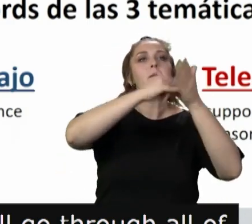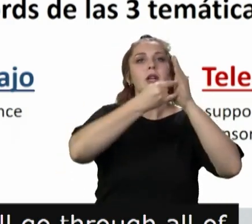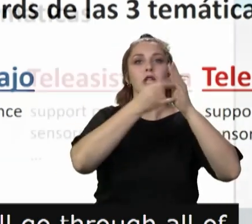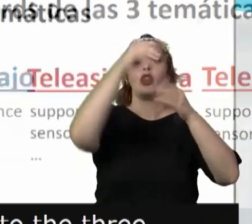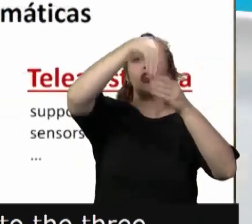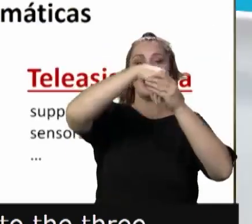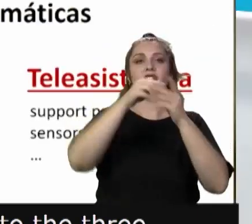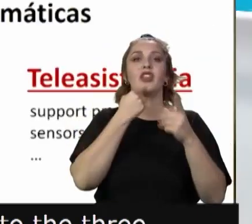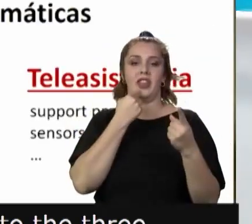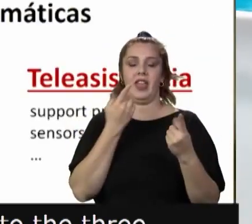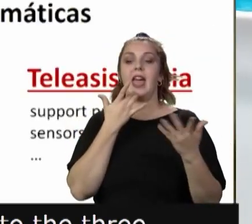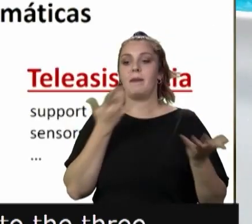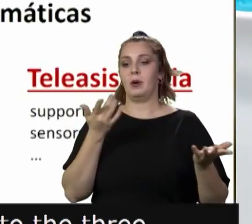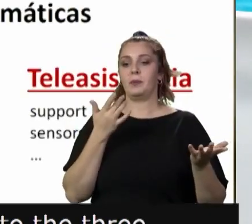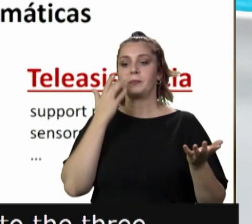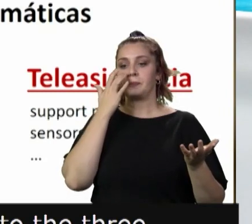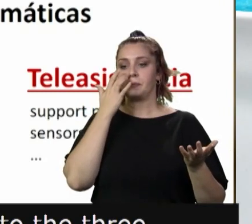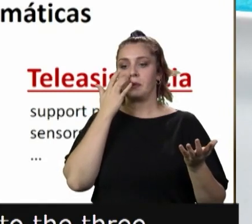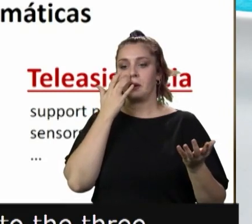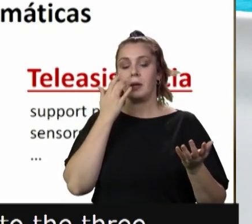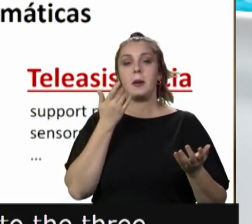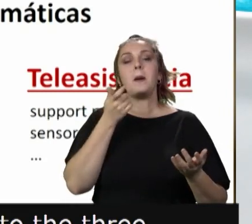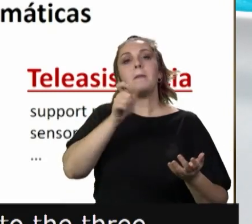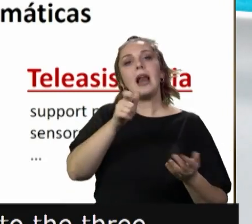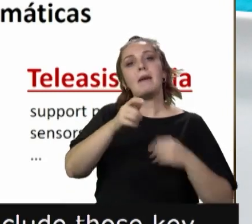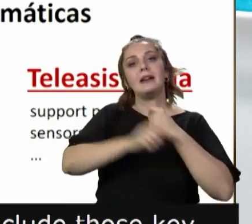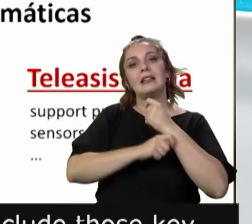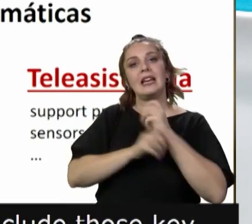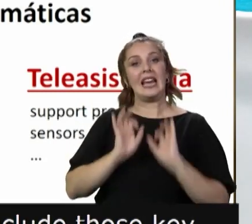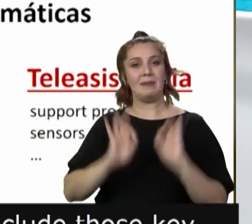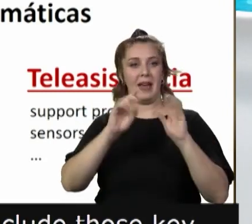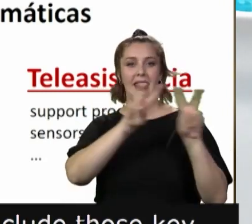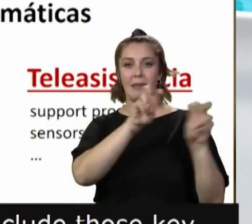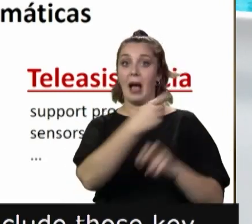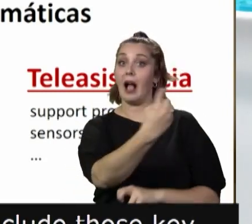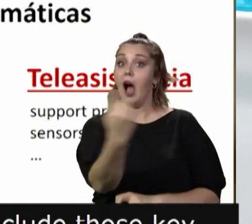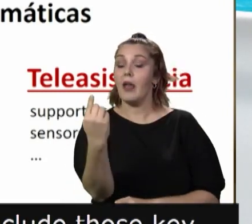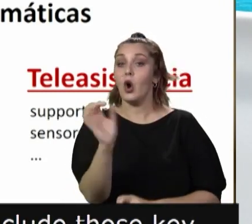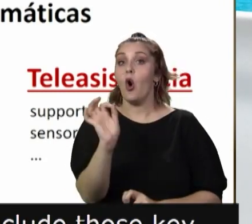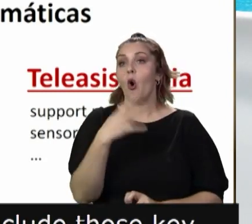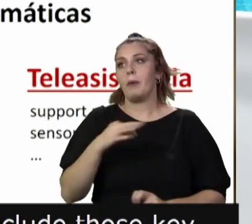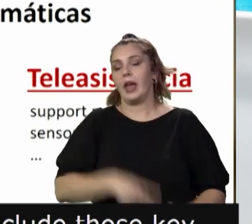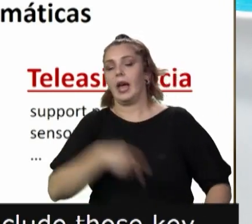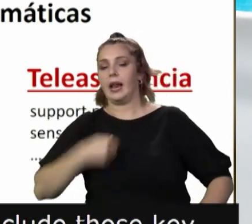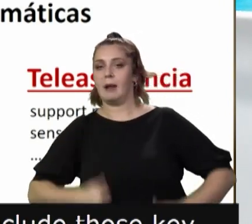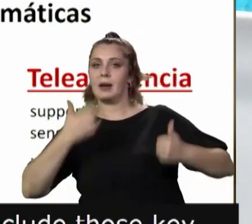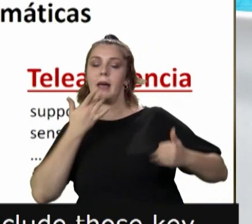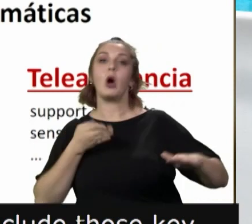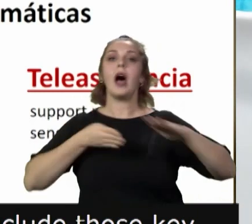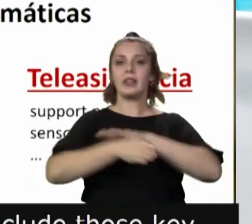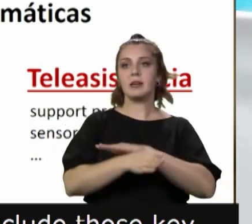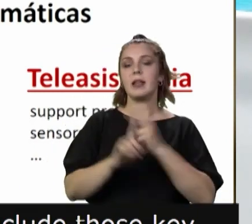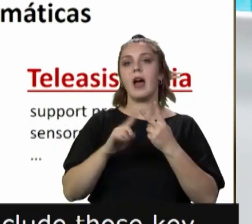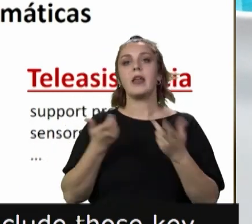to find processes that include those keywords. There will be keywords for each theme